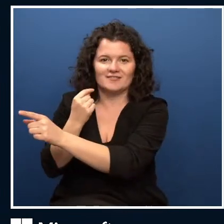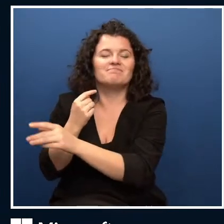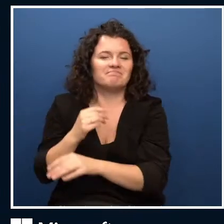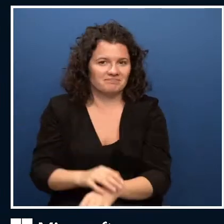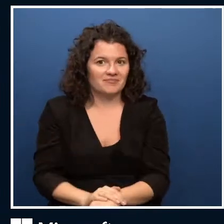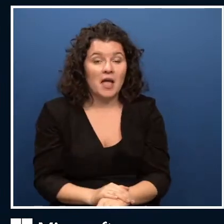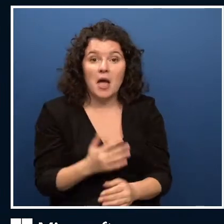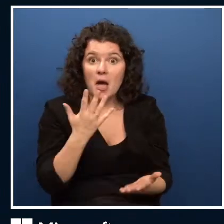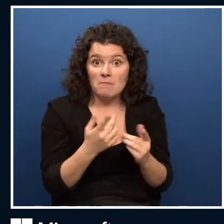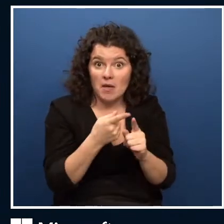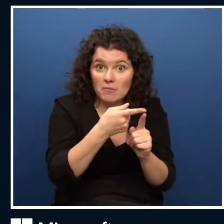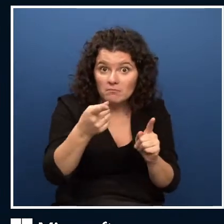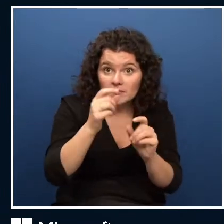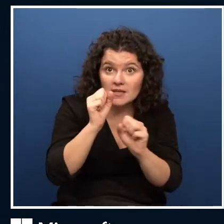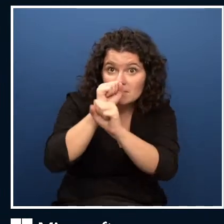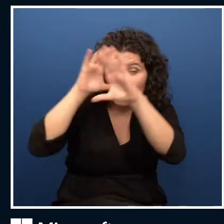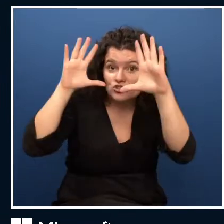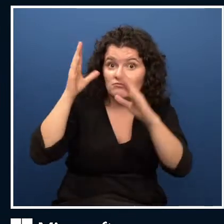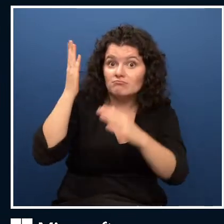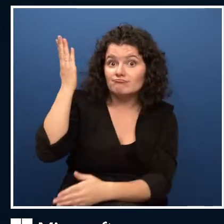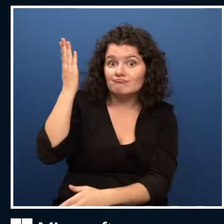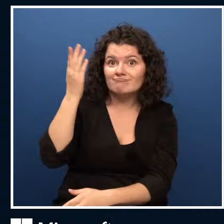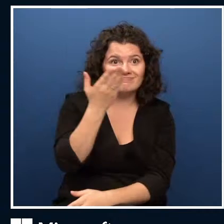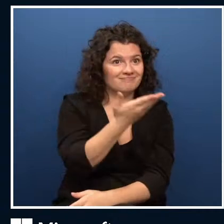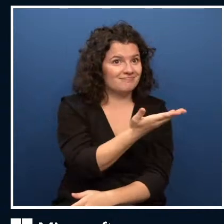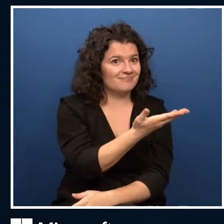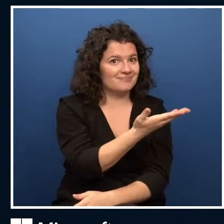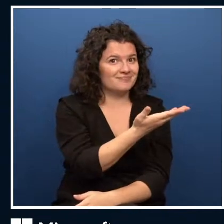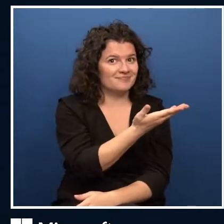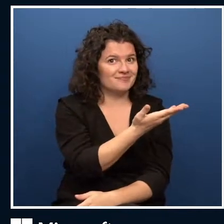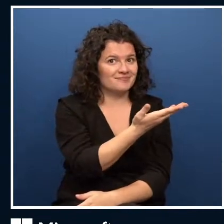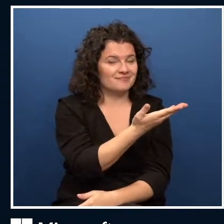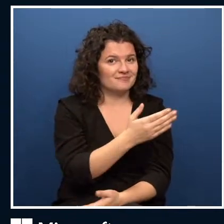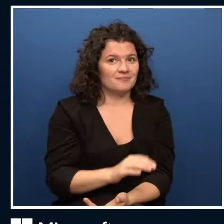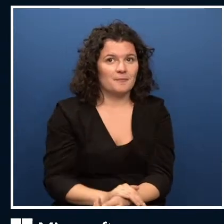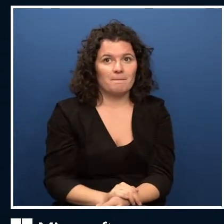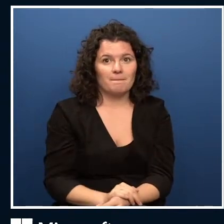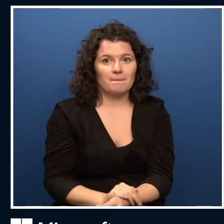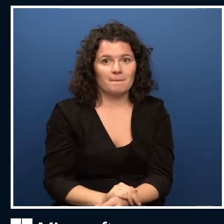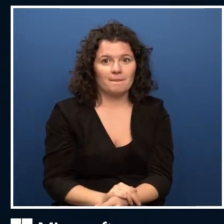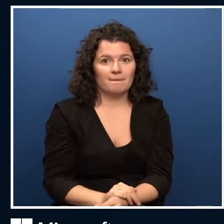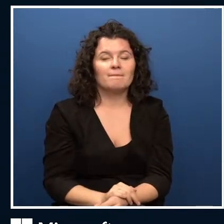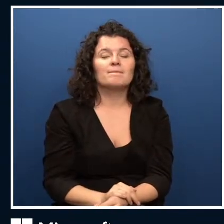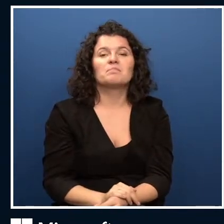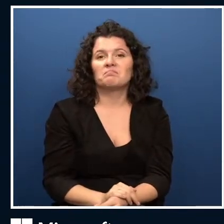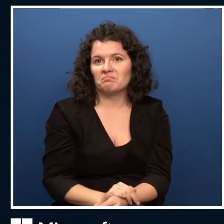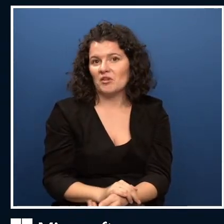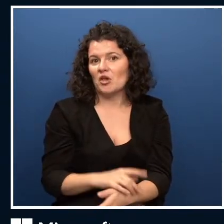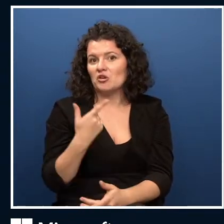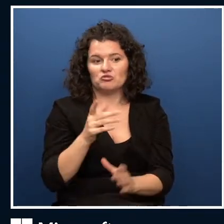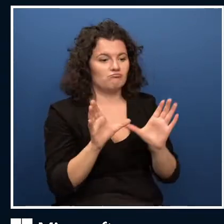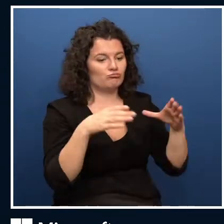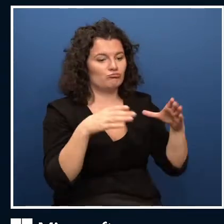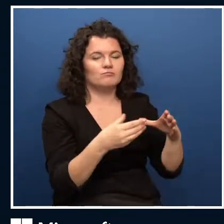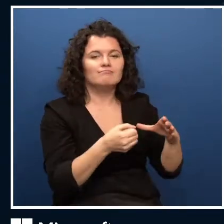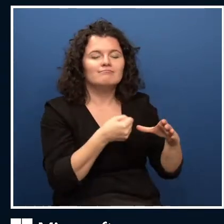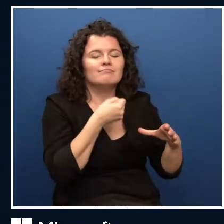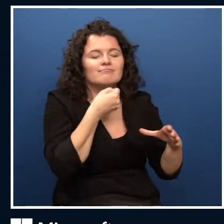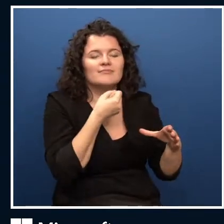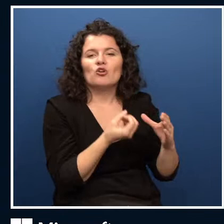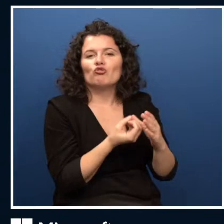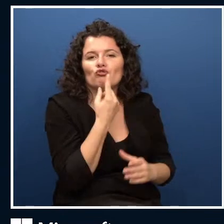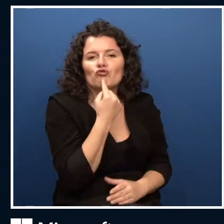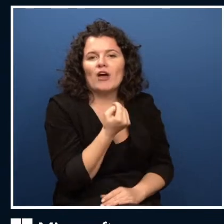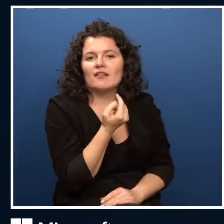thought of a white colored rose. Again, this also classifies as a rose. And I guess no